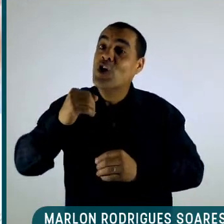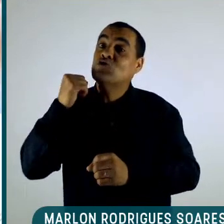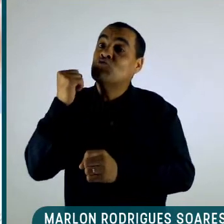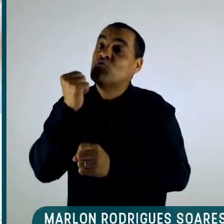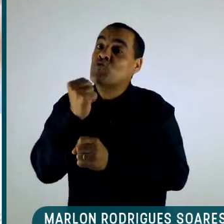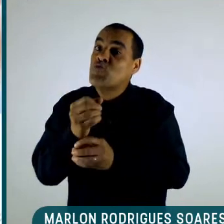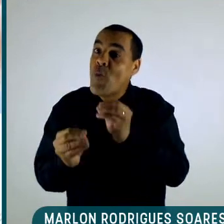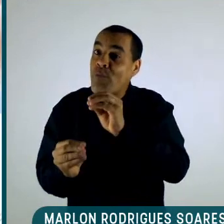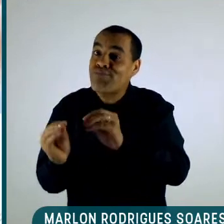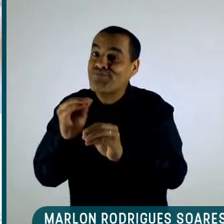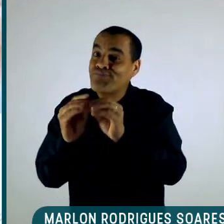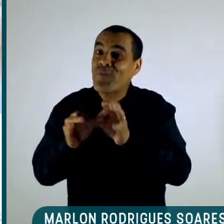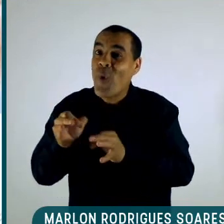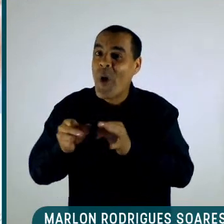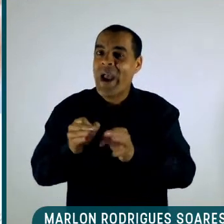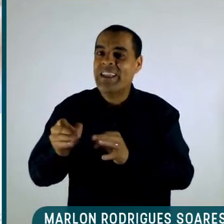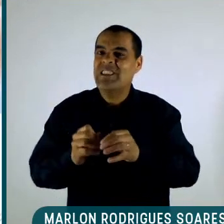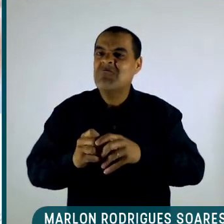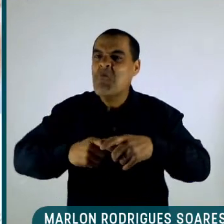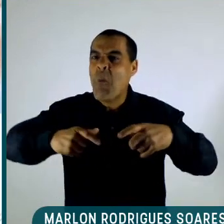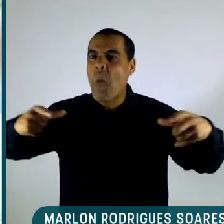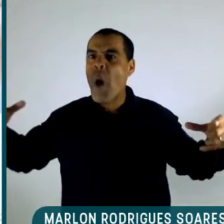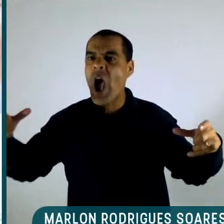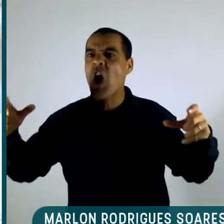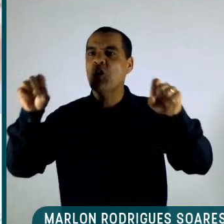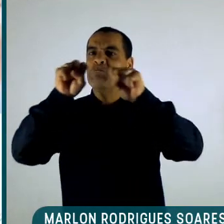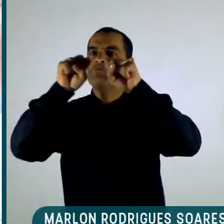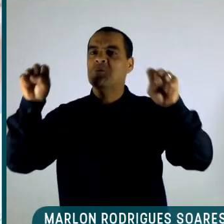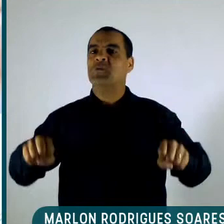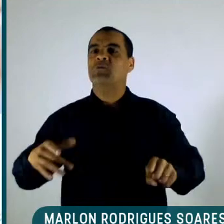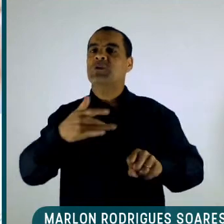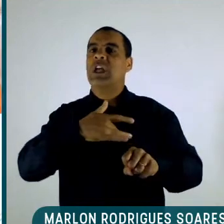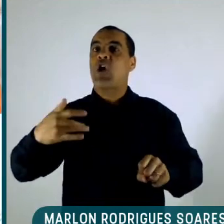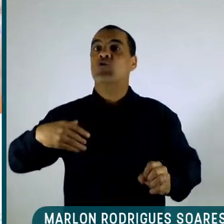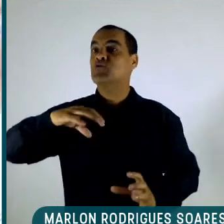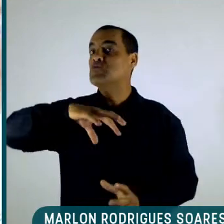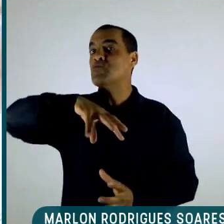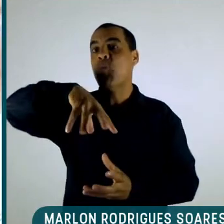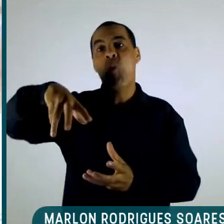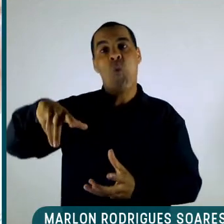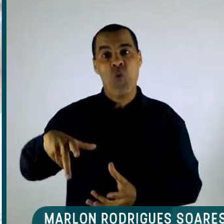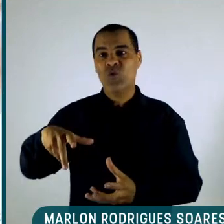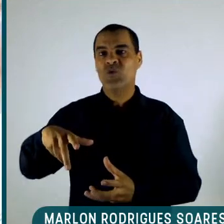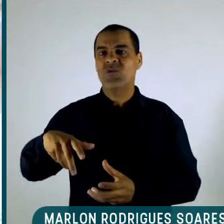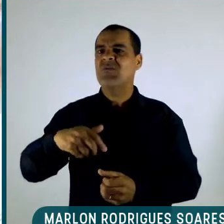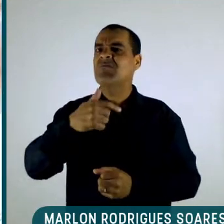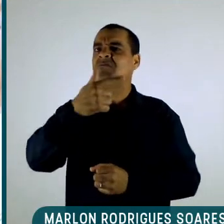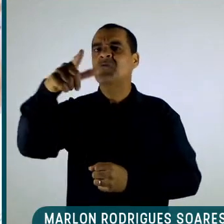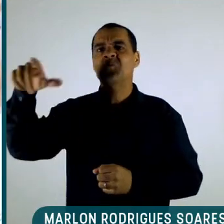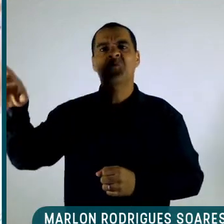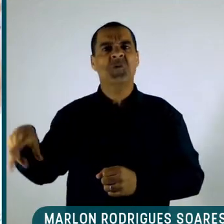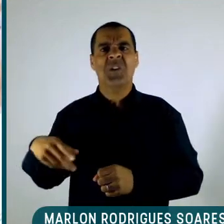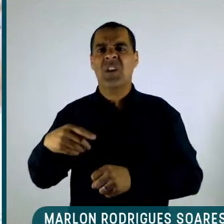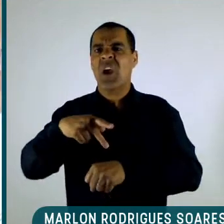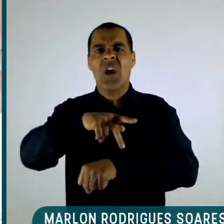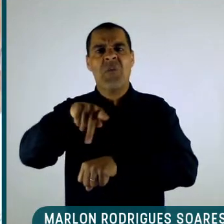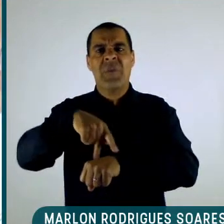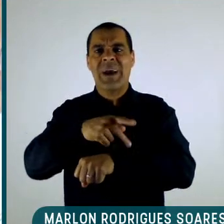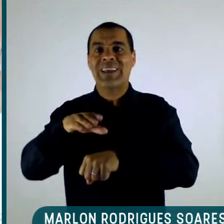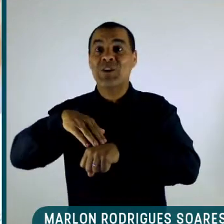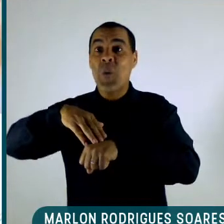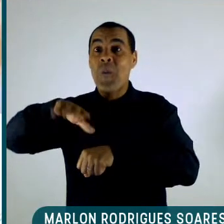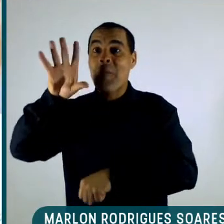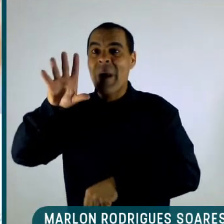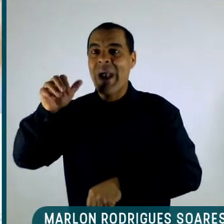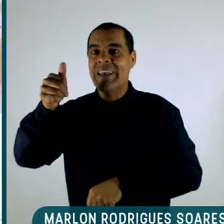citizen. And based on that, we created the largest national health system in the world.